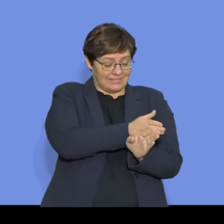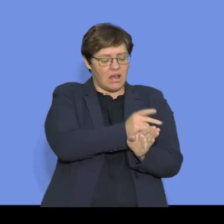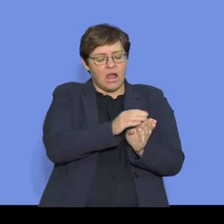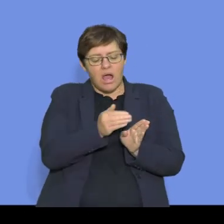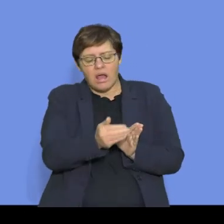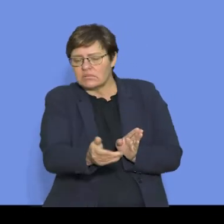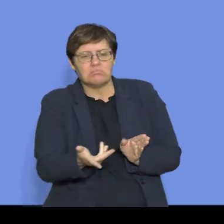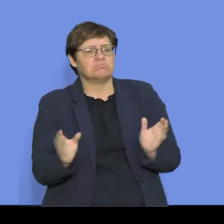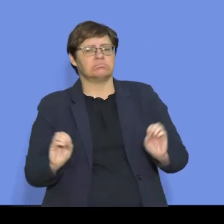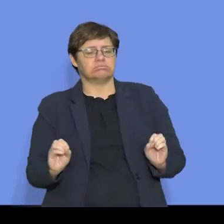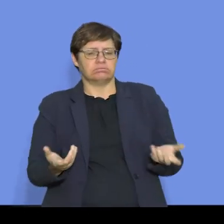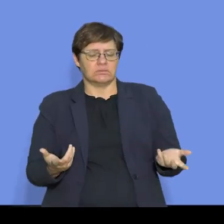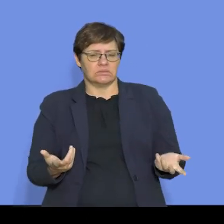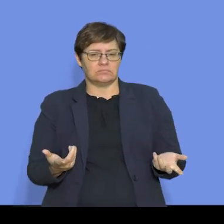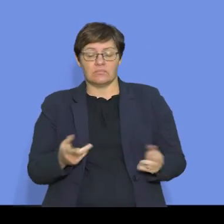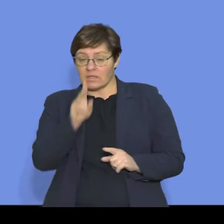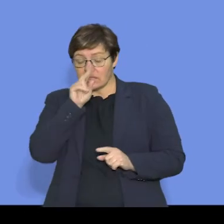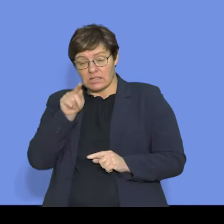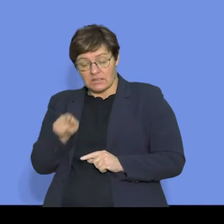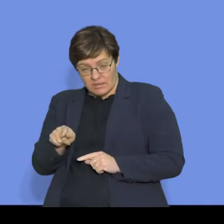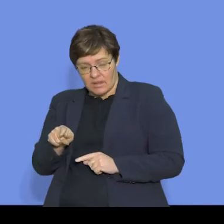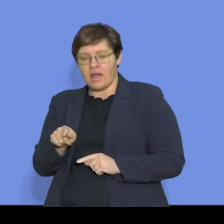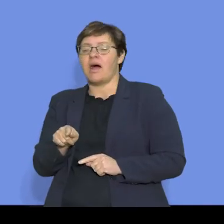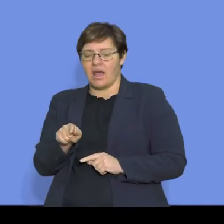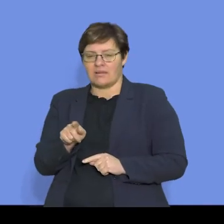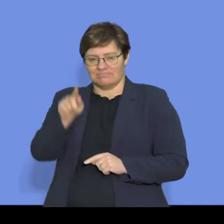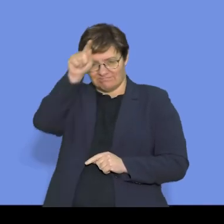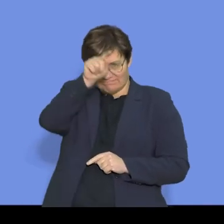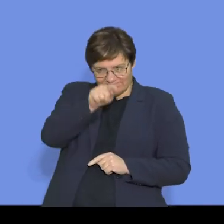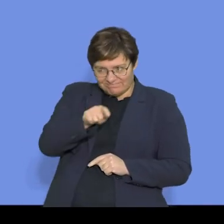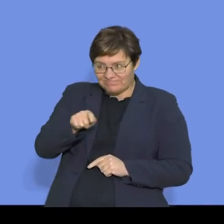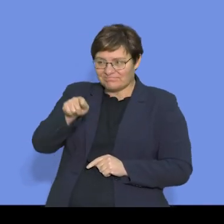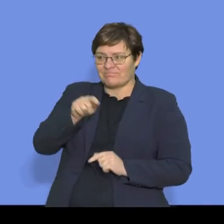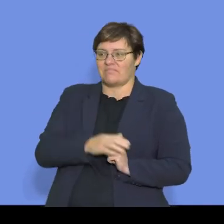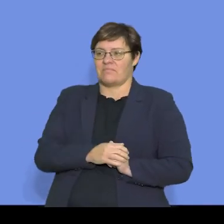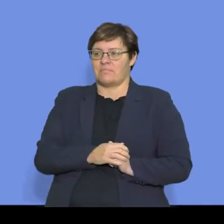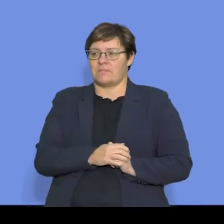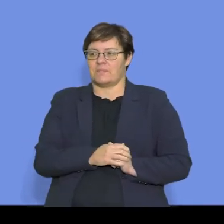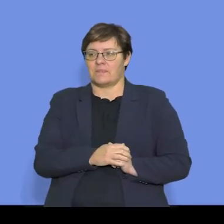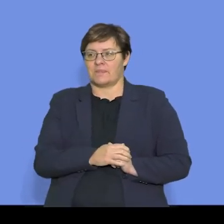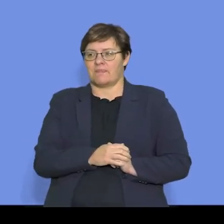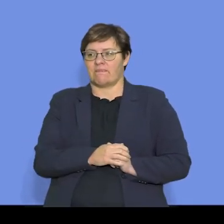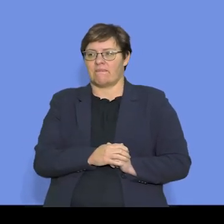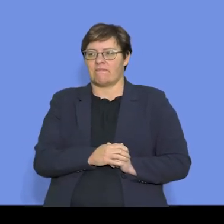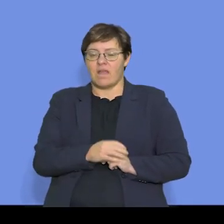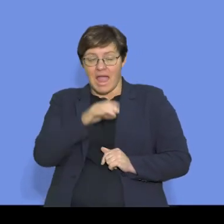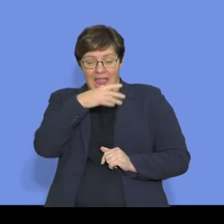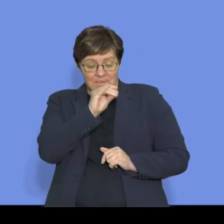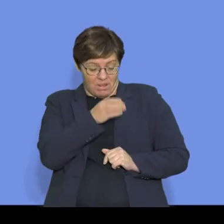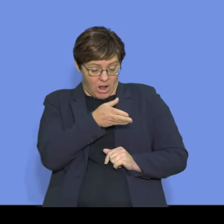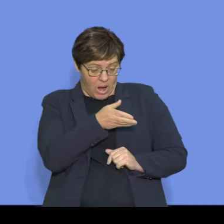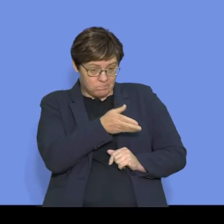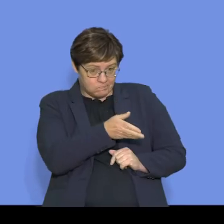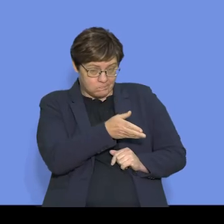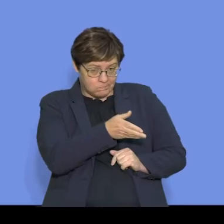So we go to the graph, and then we have a look. Here is the Paleozoic era. If an animal group